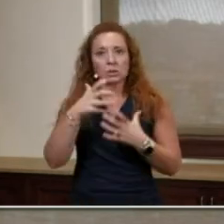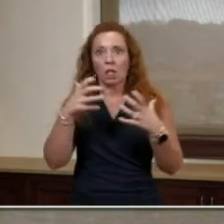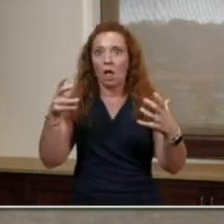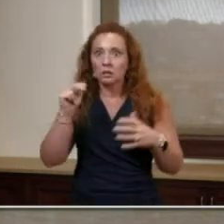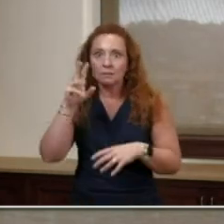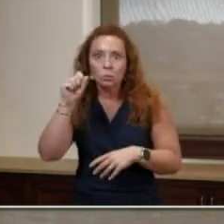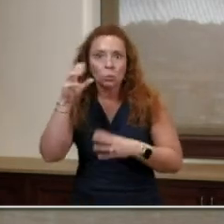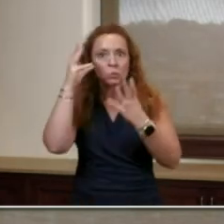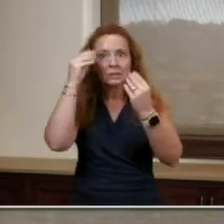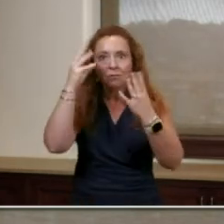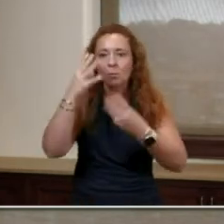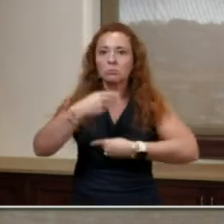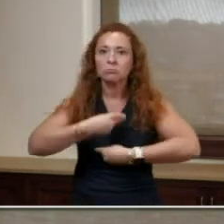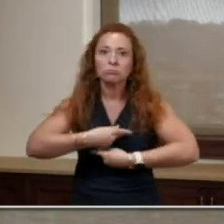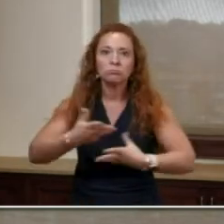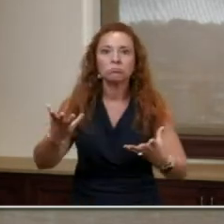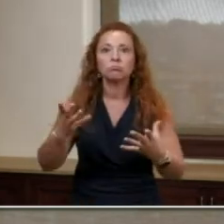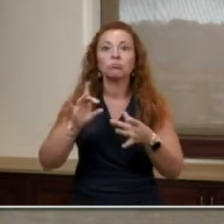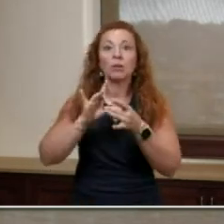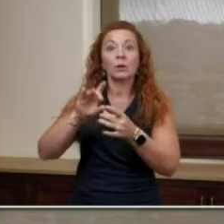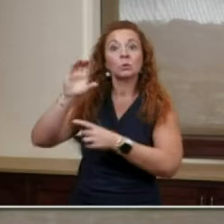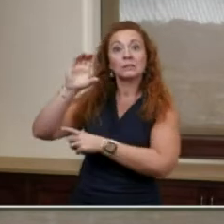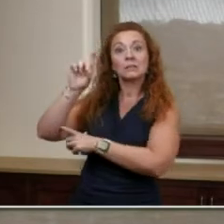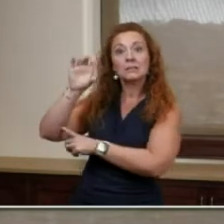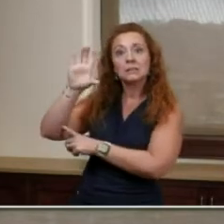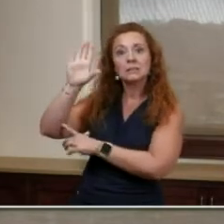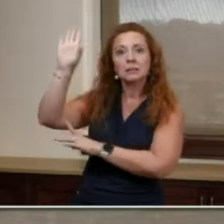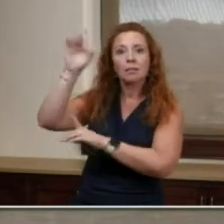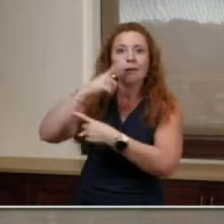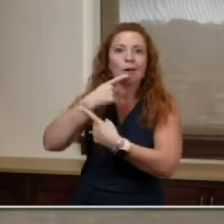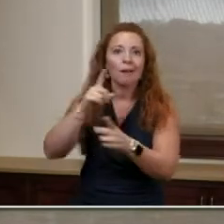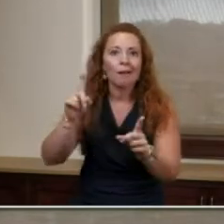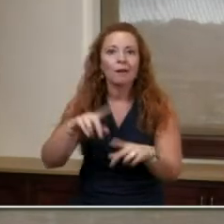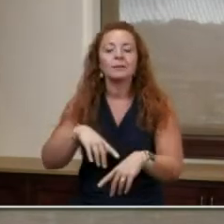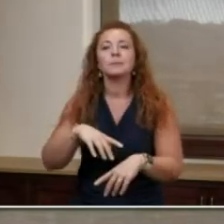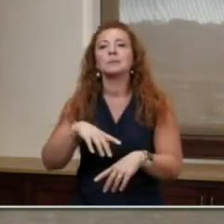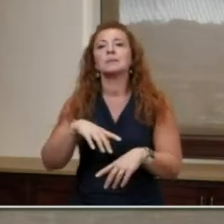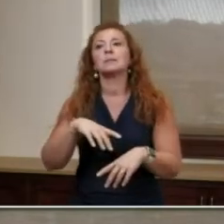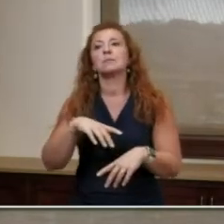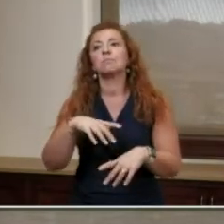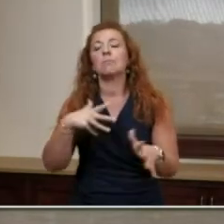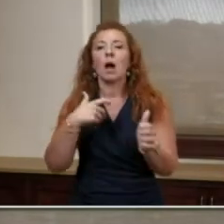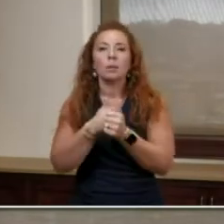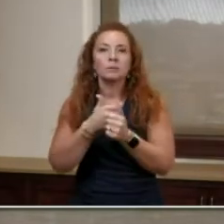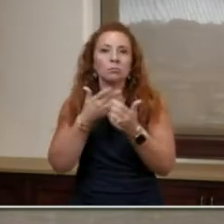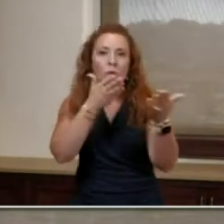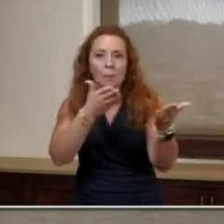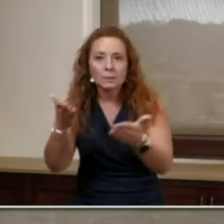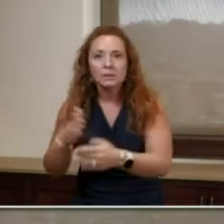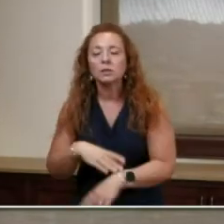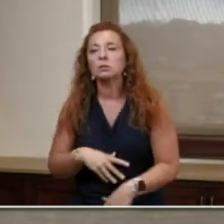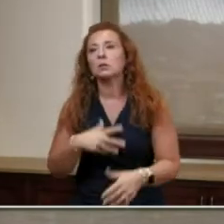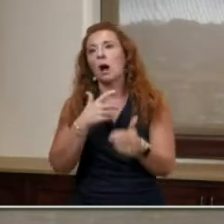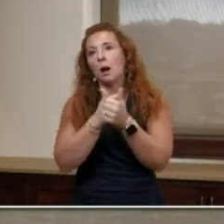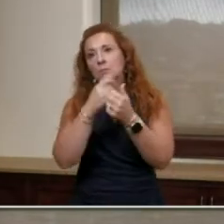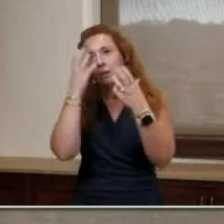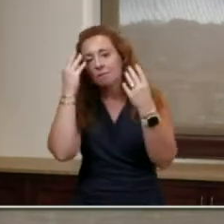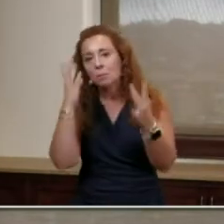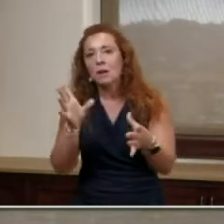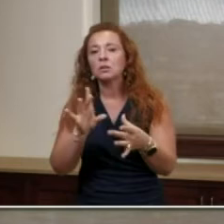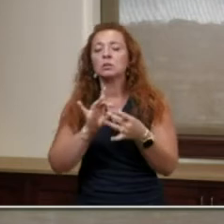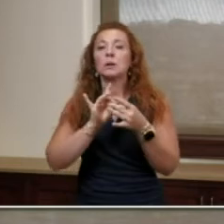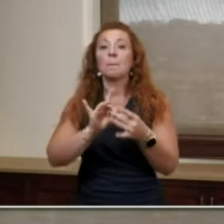few days with the CDC coming out with updated recommendations and updated information